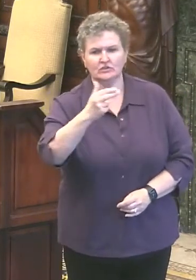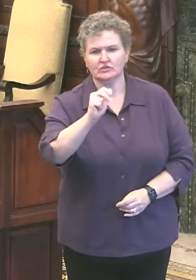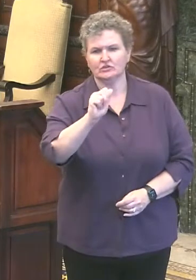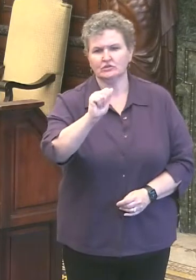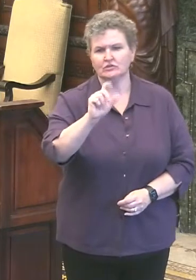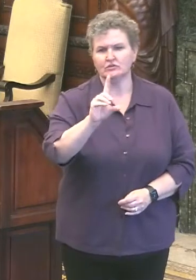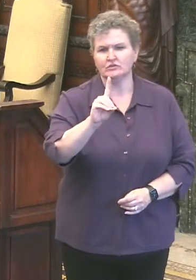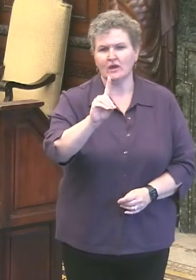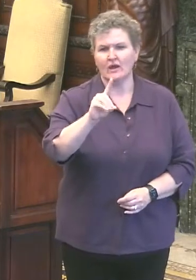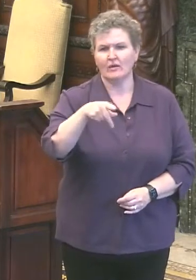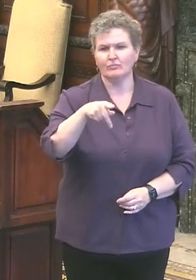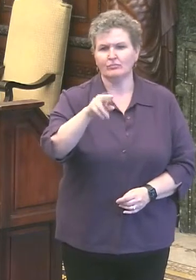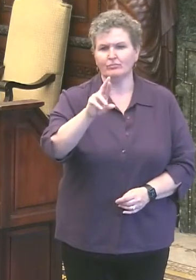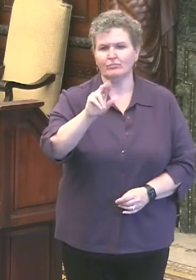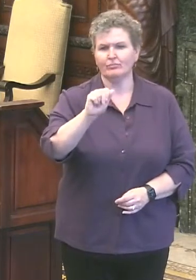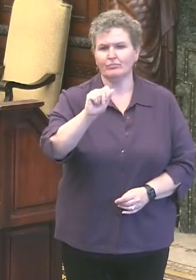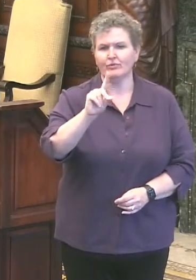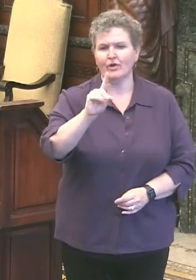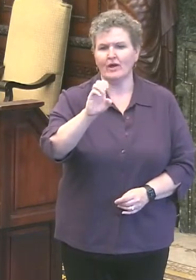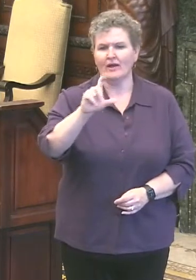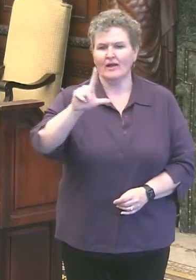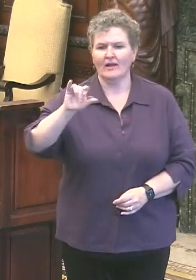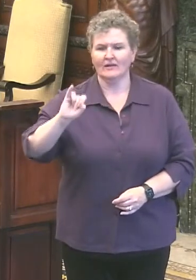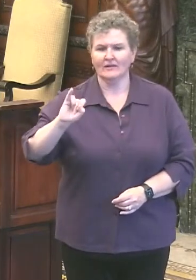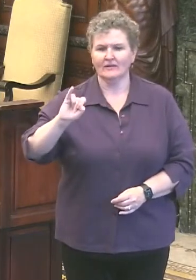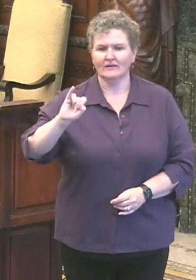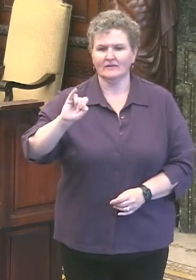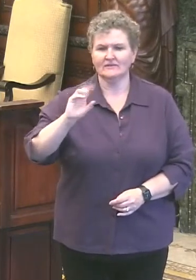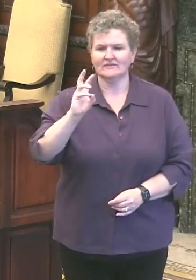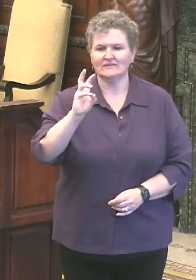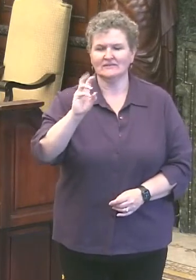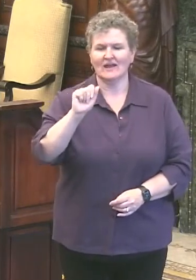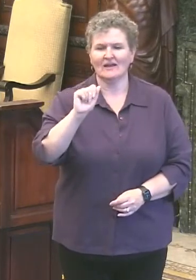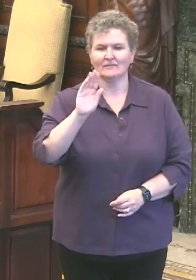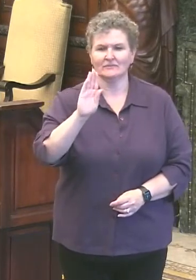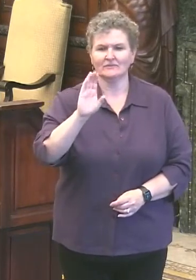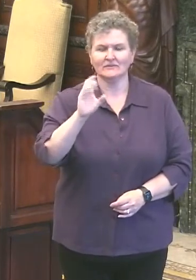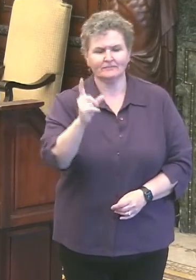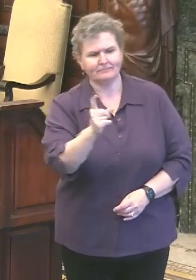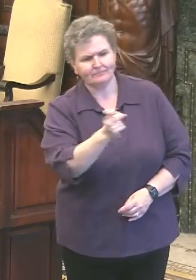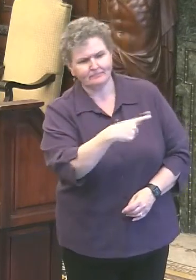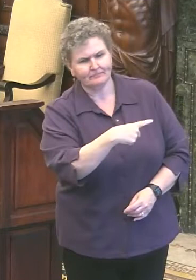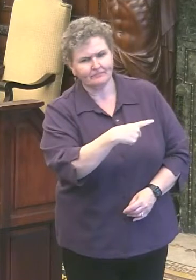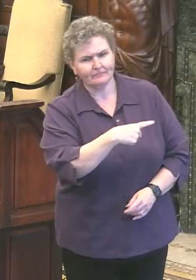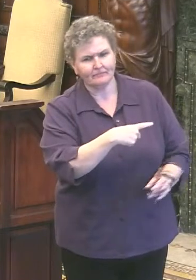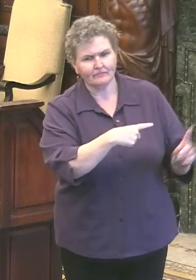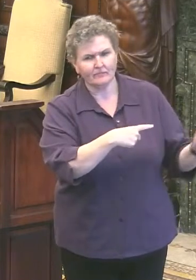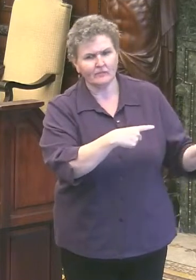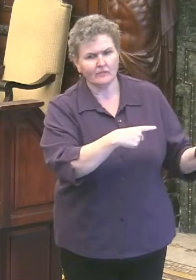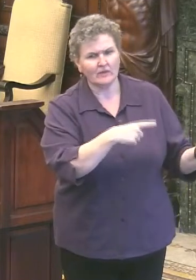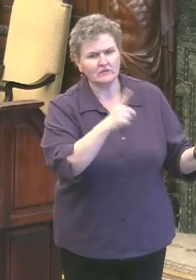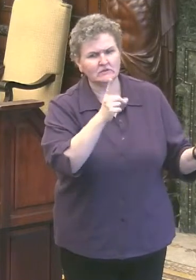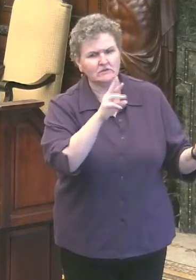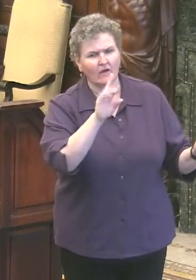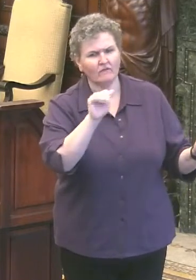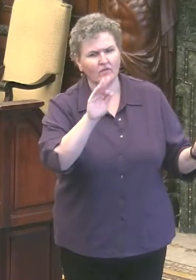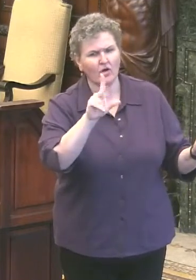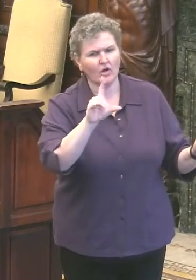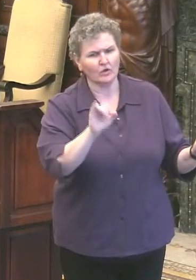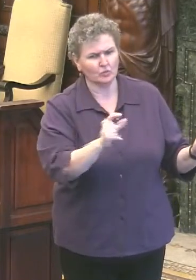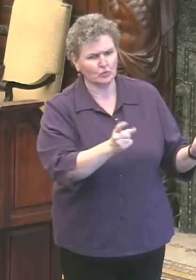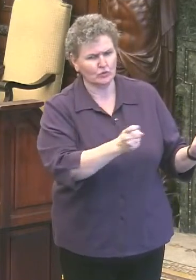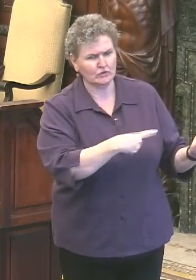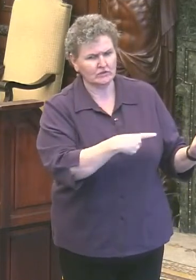6ABC. Yeah, this is for the health commissioner. So I just want to clarify that Delaware has been added